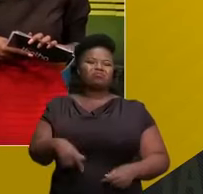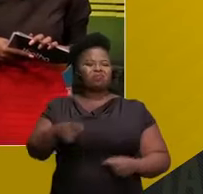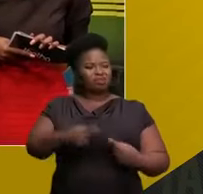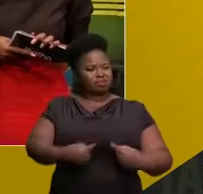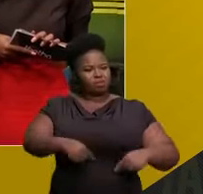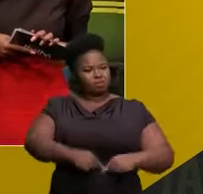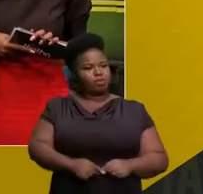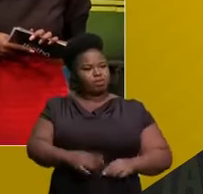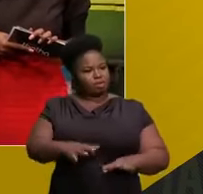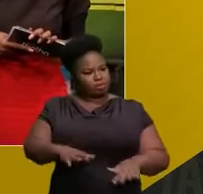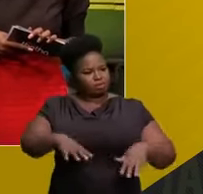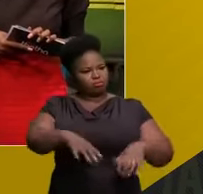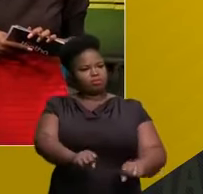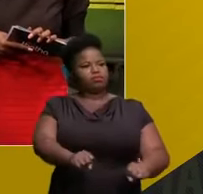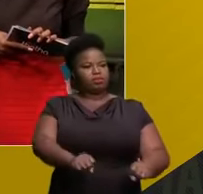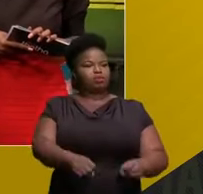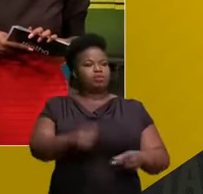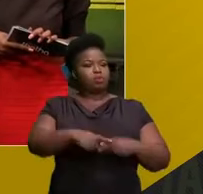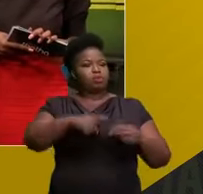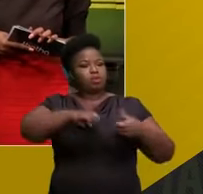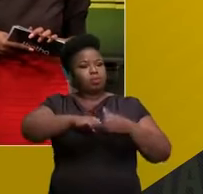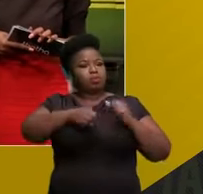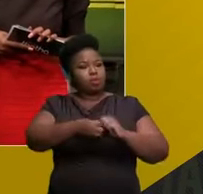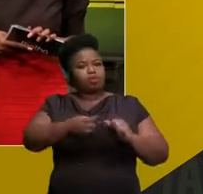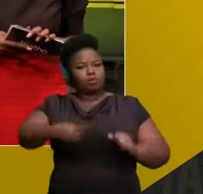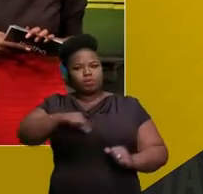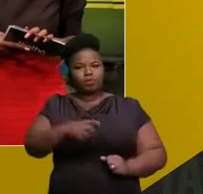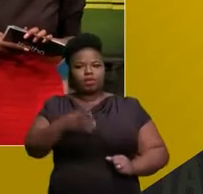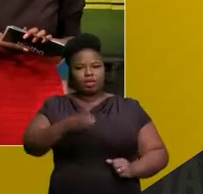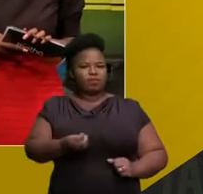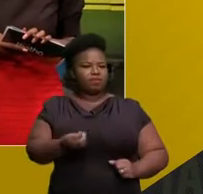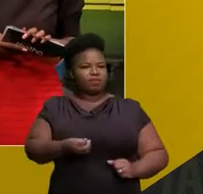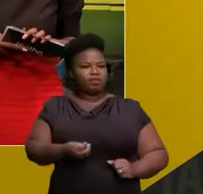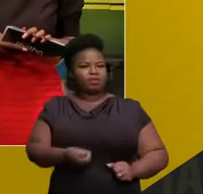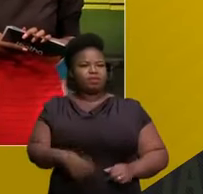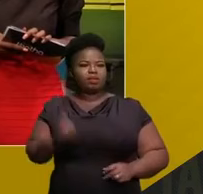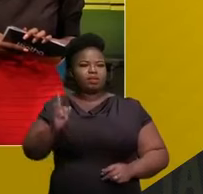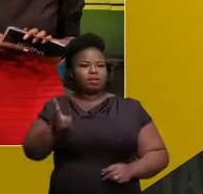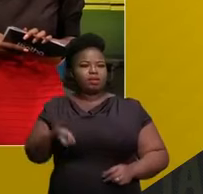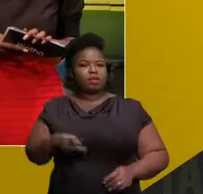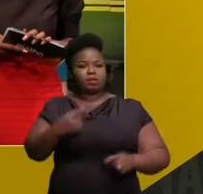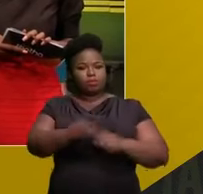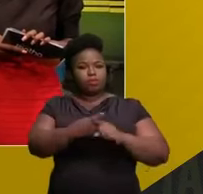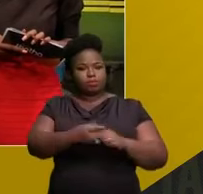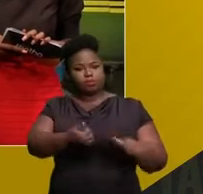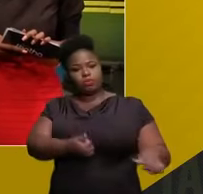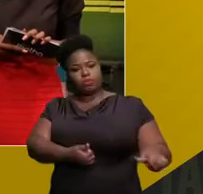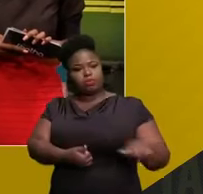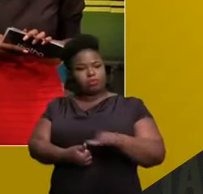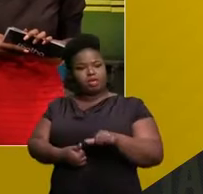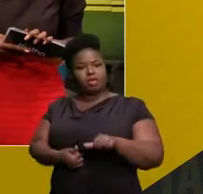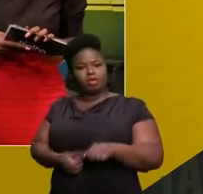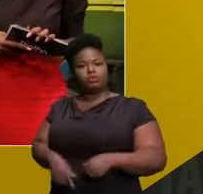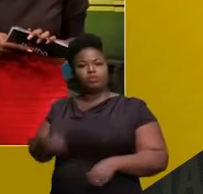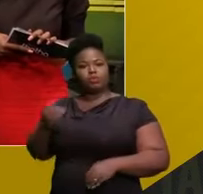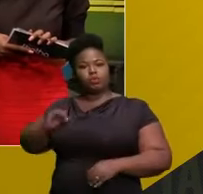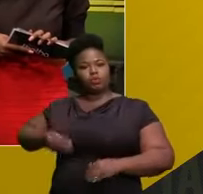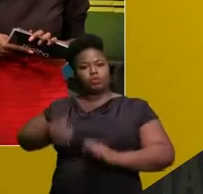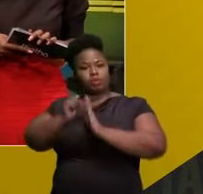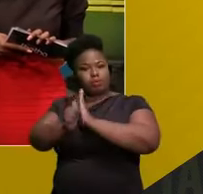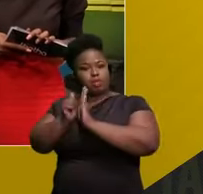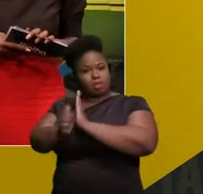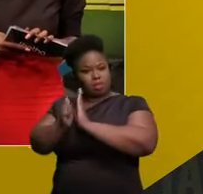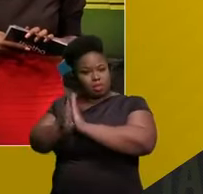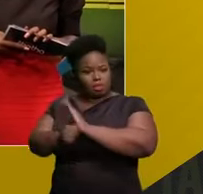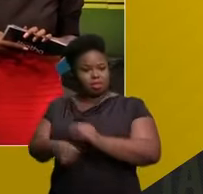say that we are taking charge of our problems. We are taking ownership of our problems. And just to link it quickly with the issue of femicide, that the